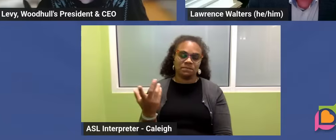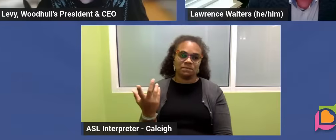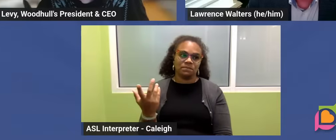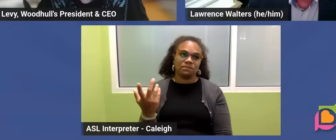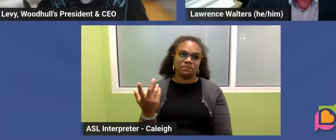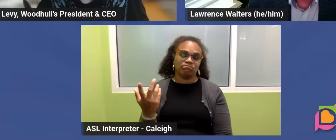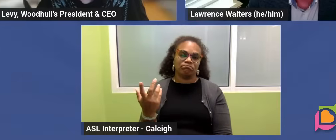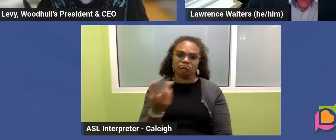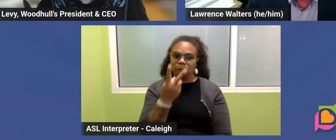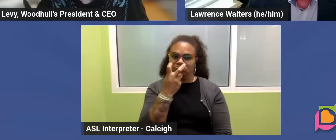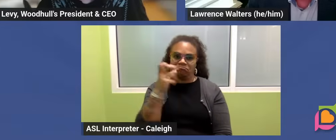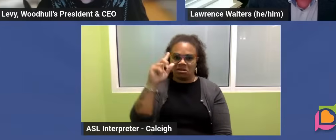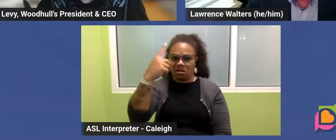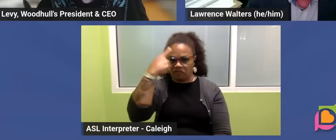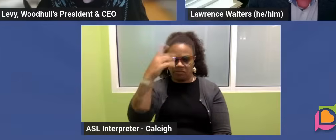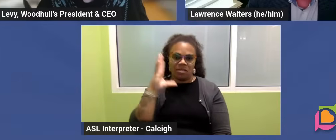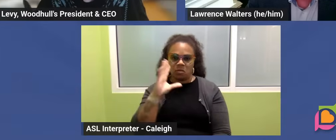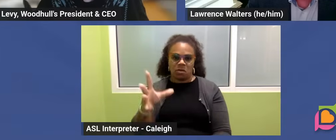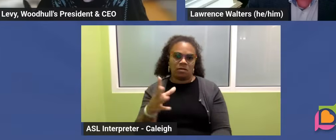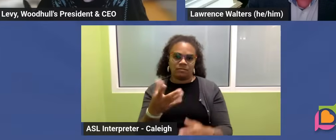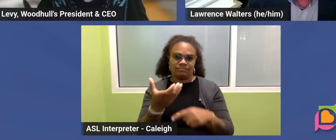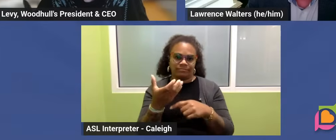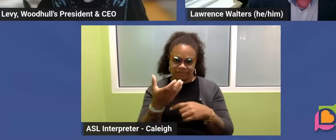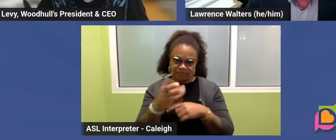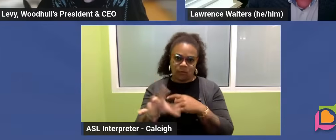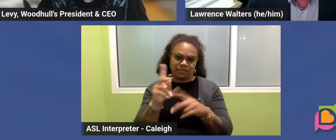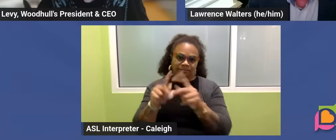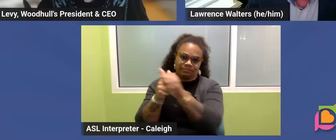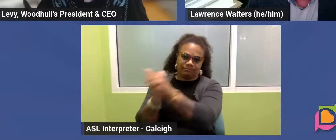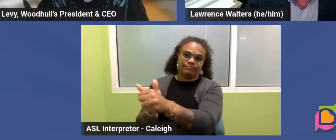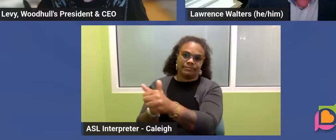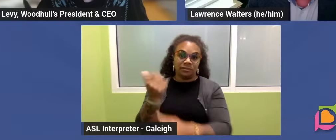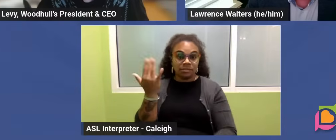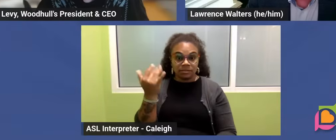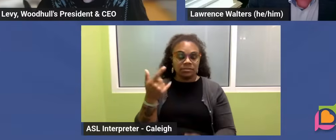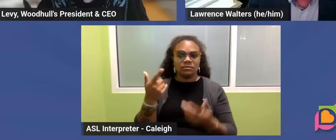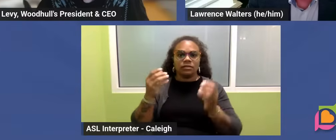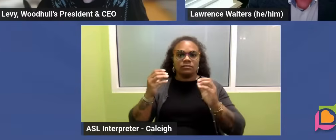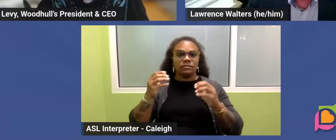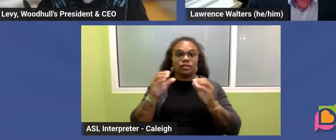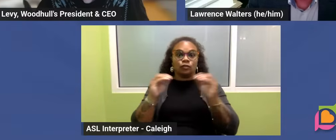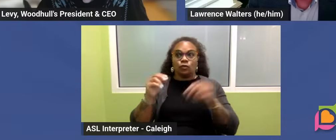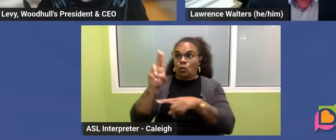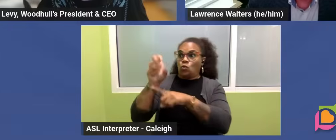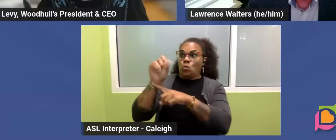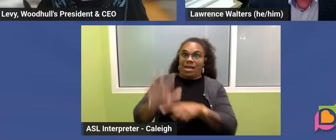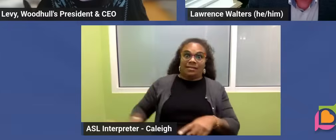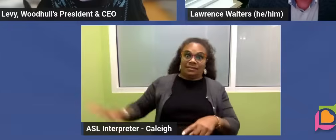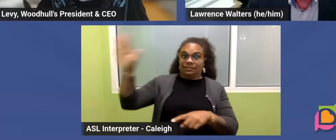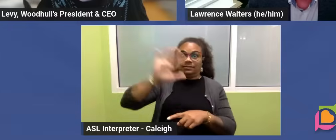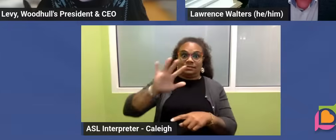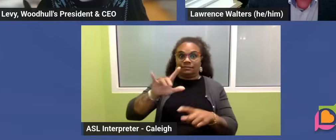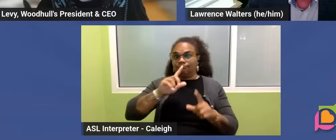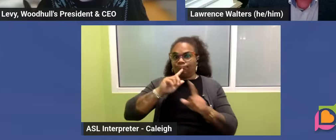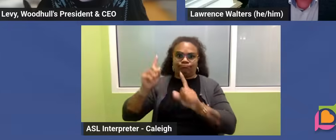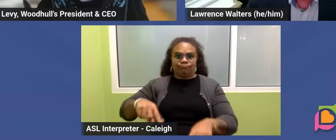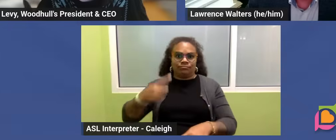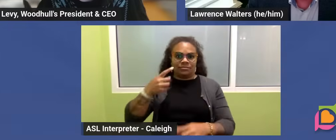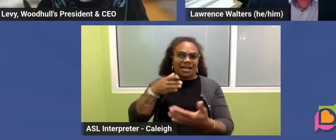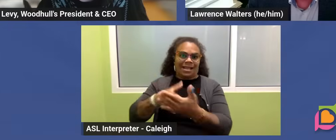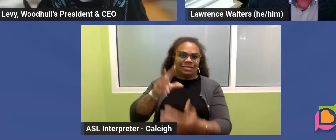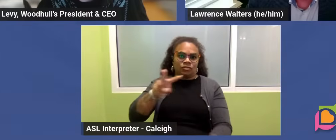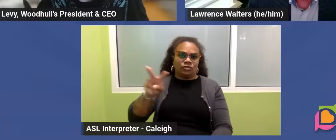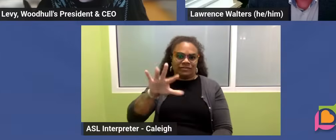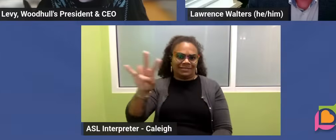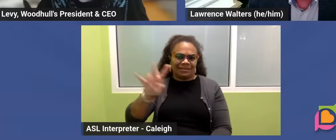government can enforce it. I say that because there's no nationwide injunction against 2257, but